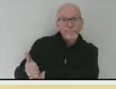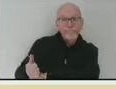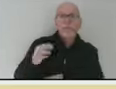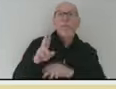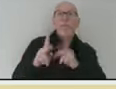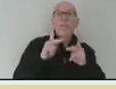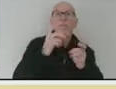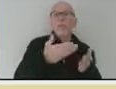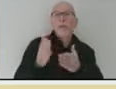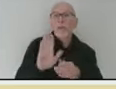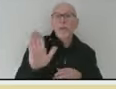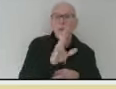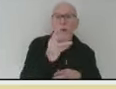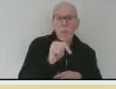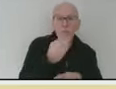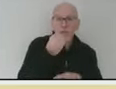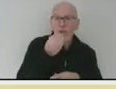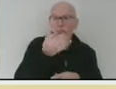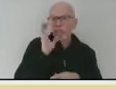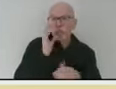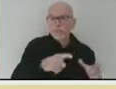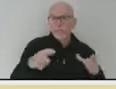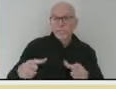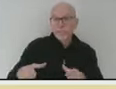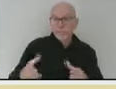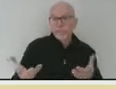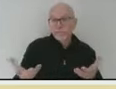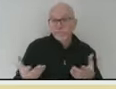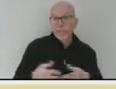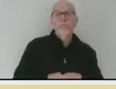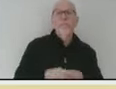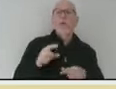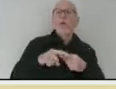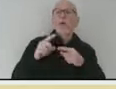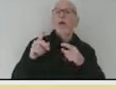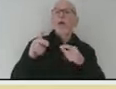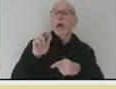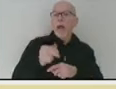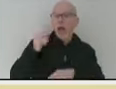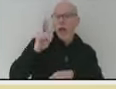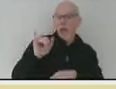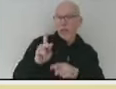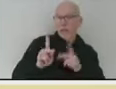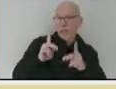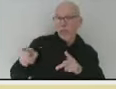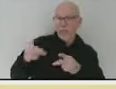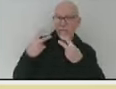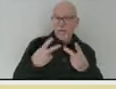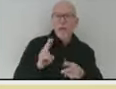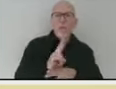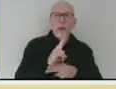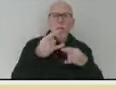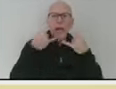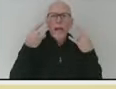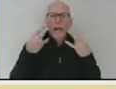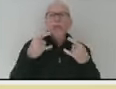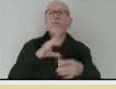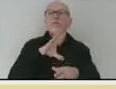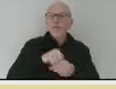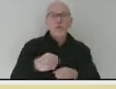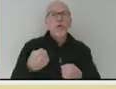food and drinks. When at-risk individuals are visiting, wear a mask while visiting with them inside your house. That includes riding in the